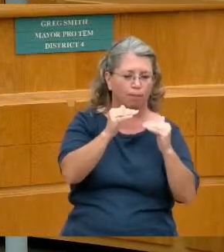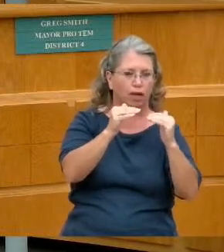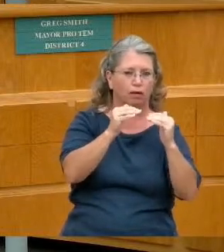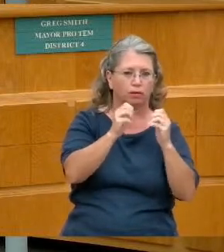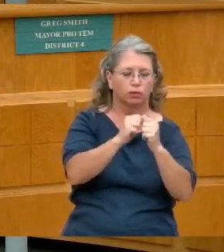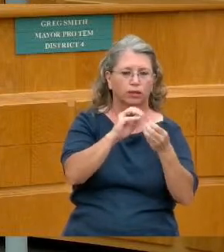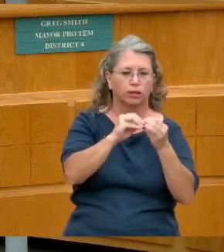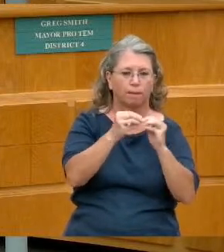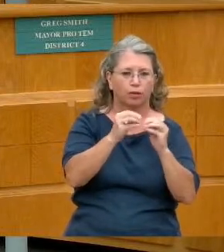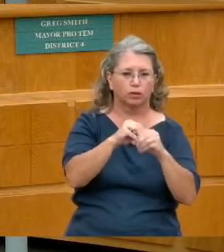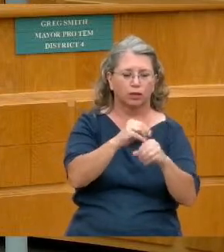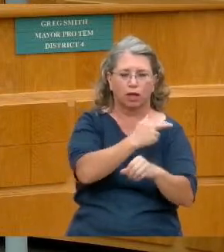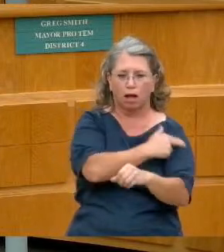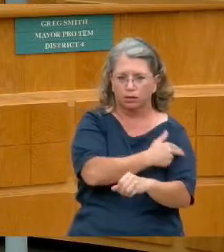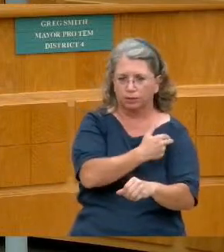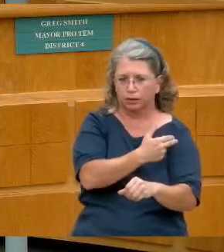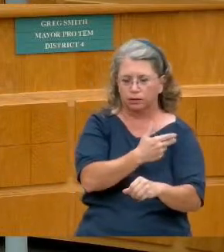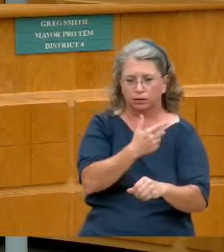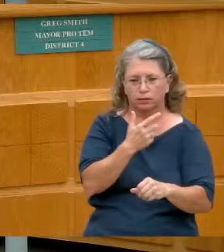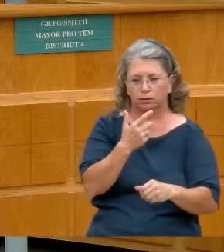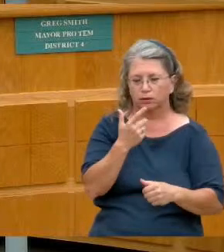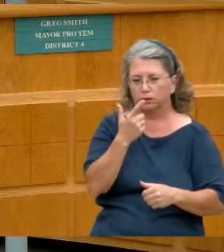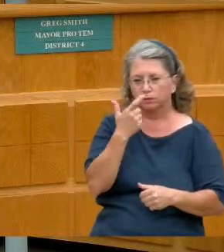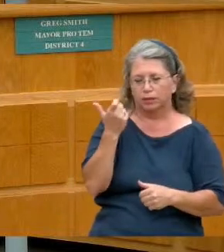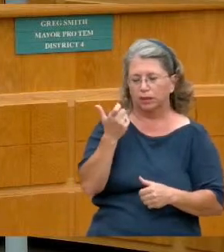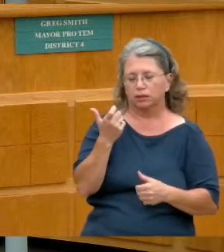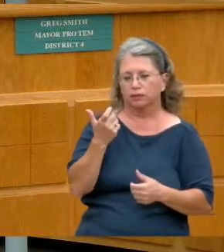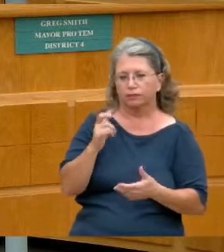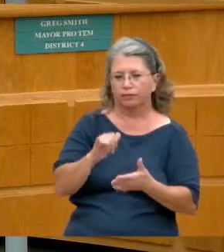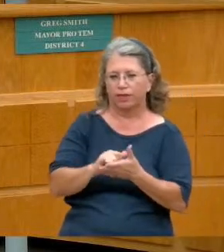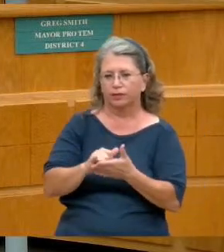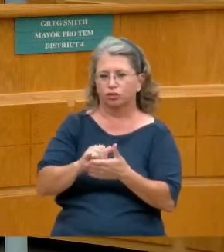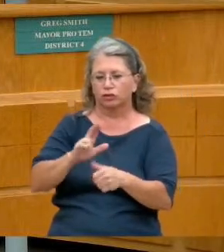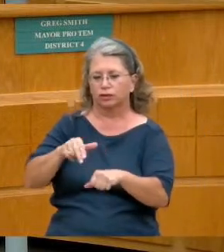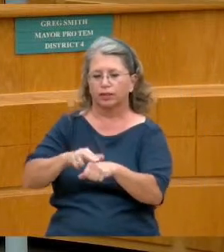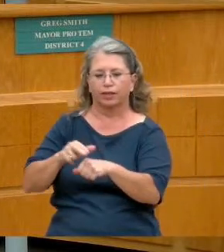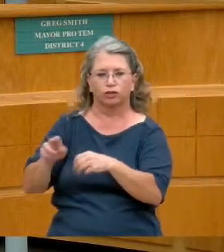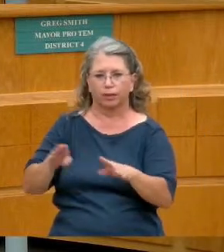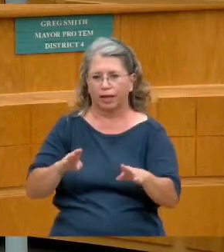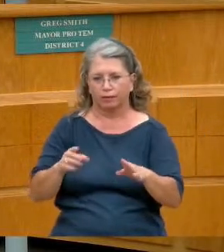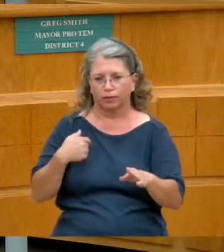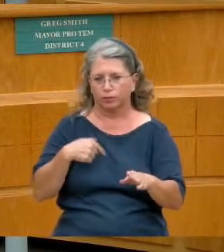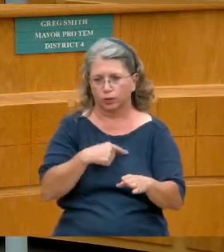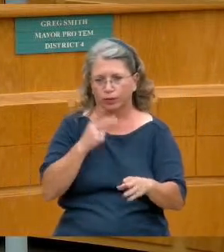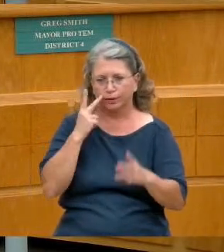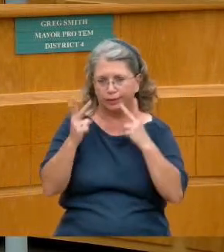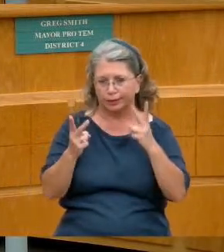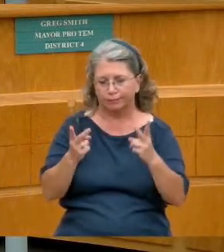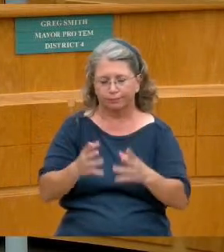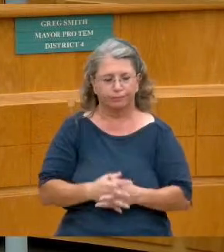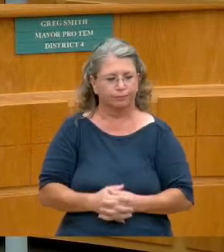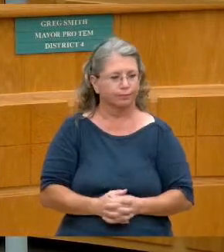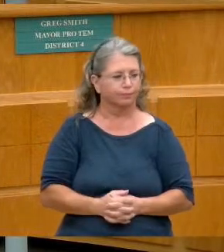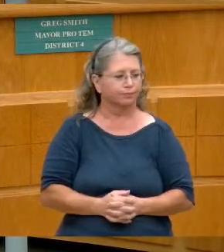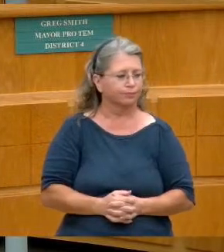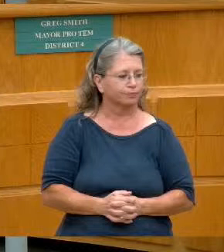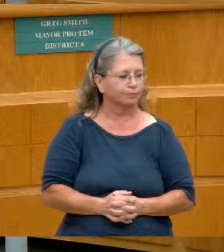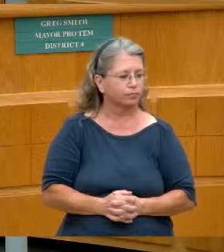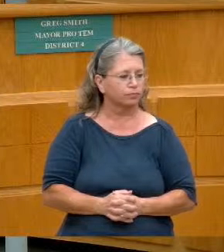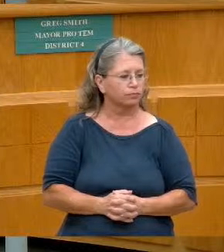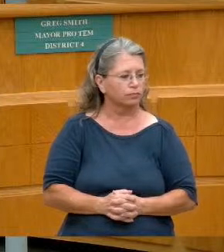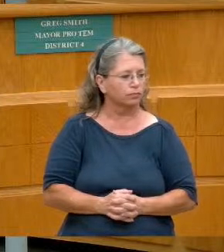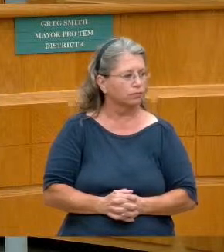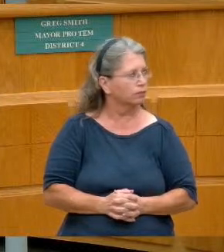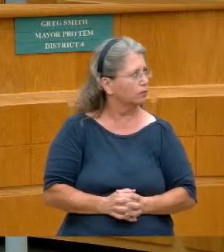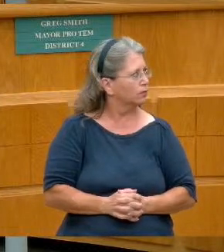hospitalizations because of that just natural behavior that we're seeing maybe due to days of the week. Now, something you notice is we can't